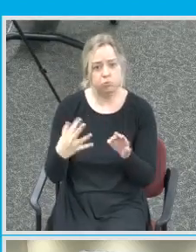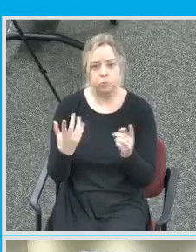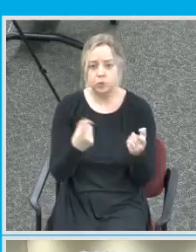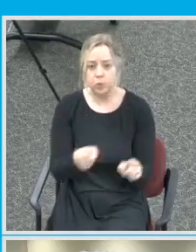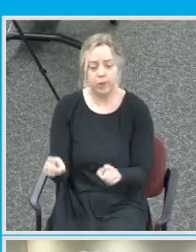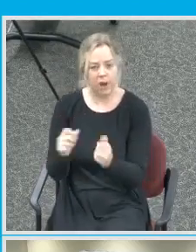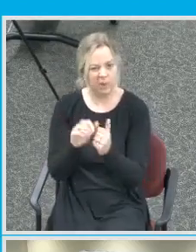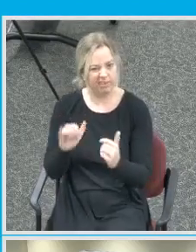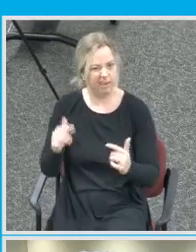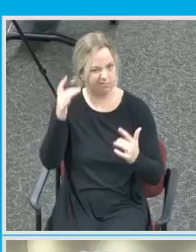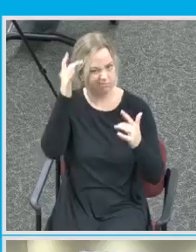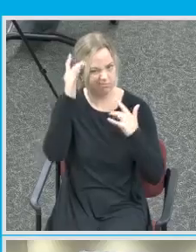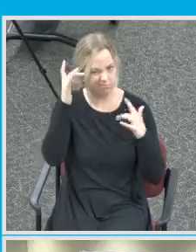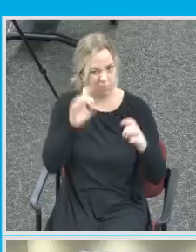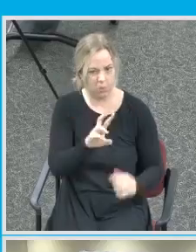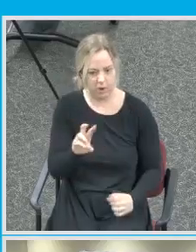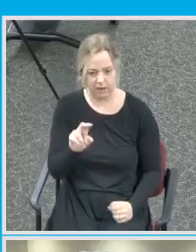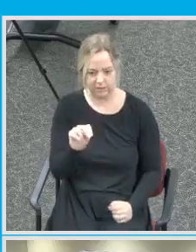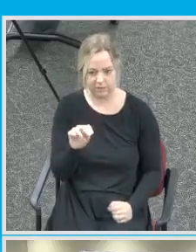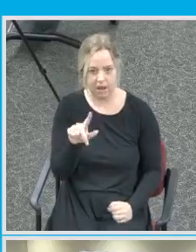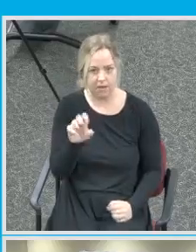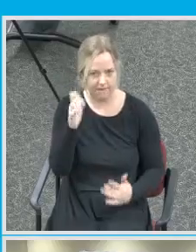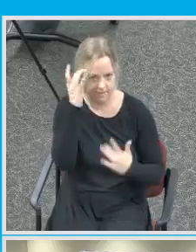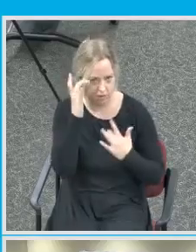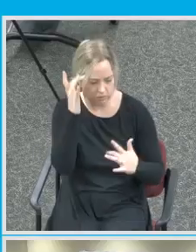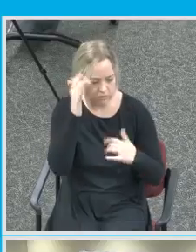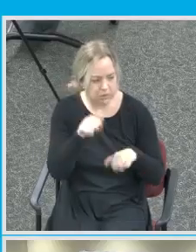kind of what that outlook is, and we still need to